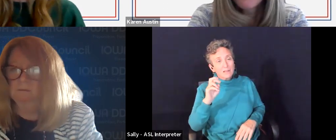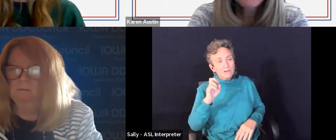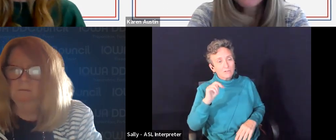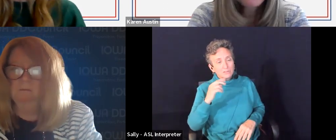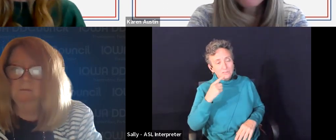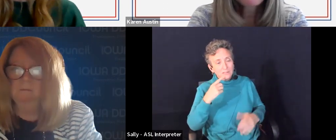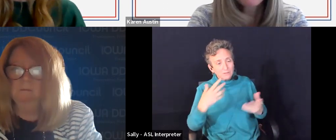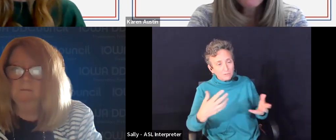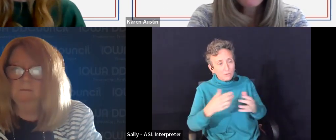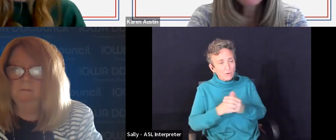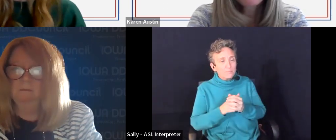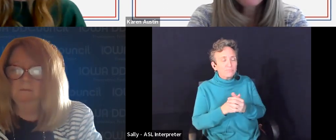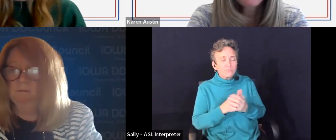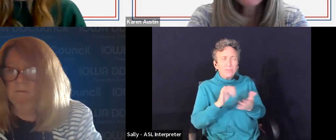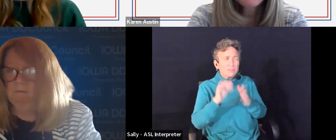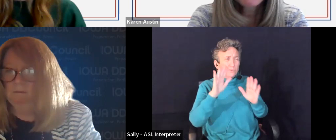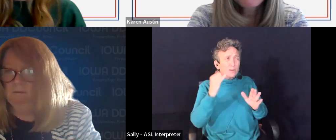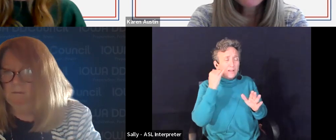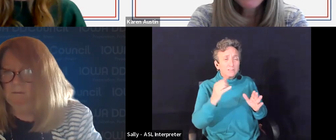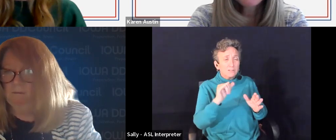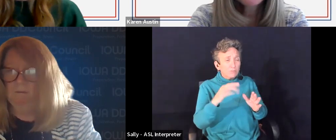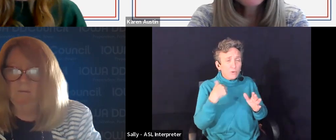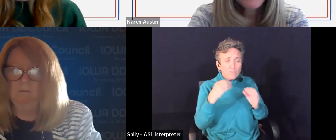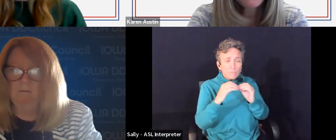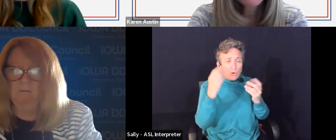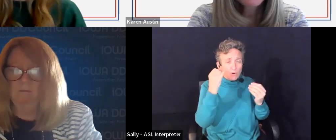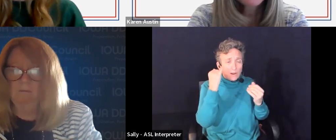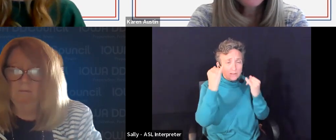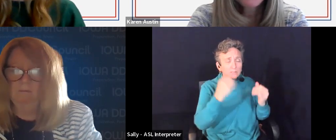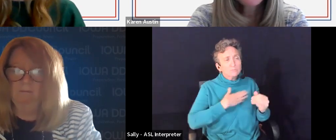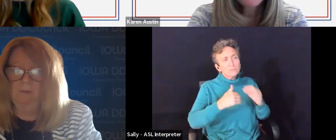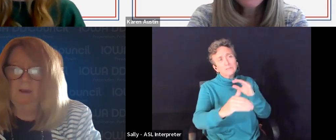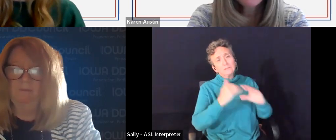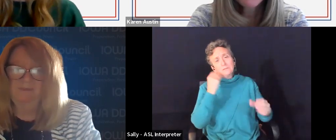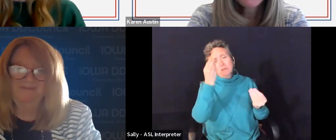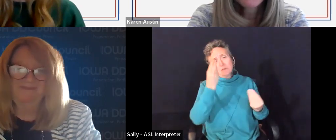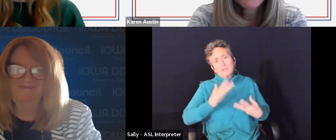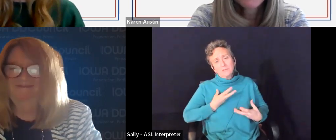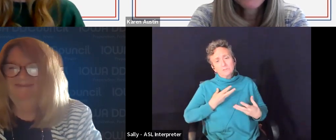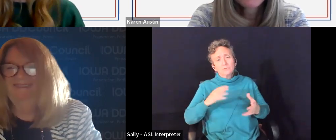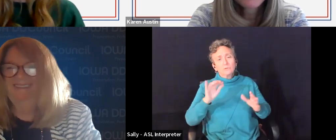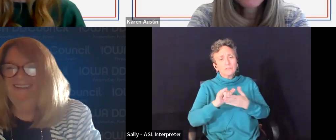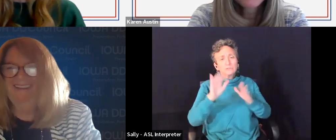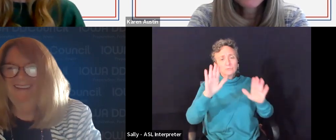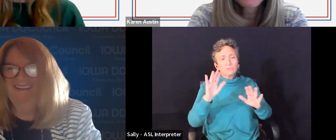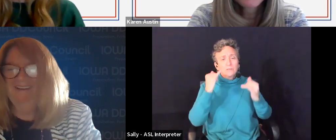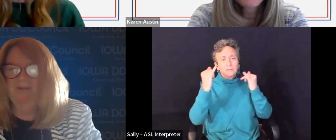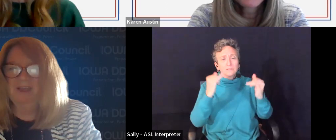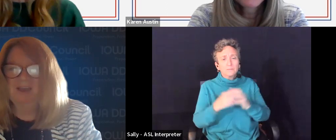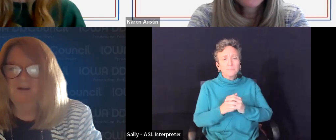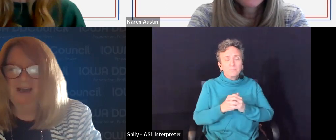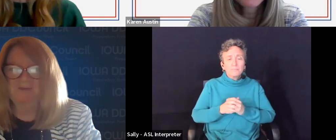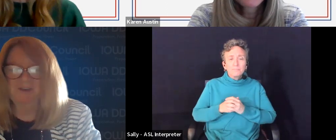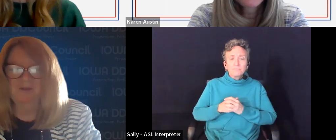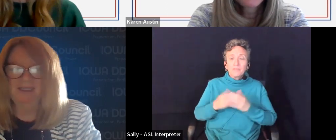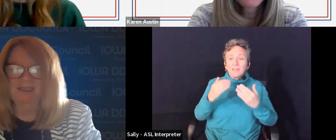because we want to get as much information out there as we can. So that's a great idea. Thank you. Well,